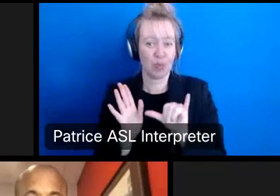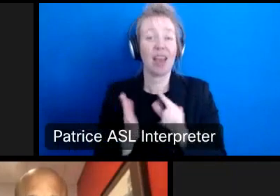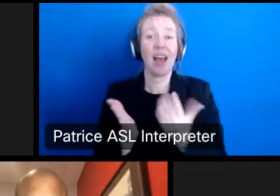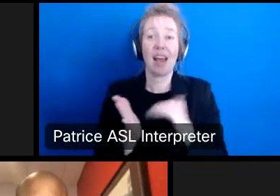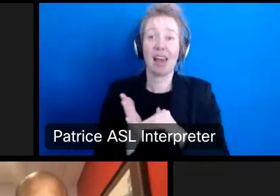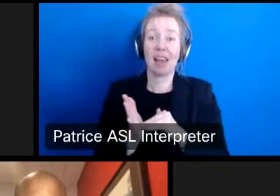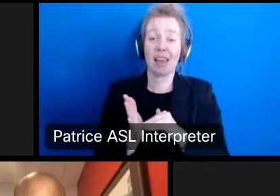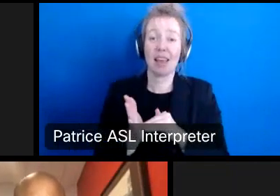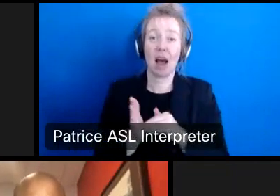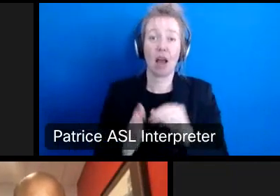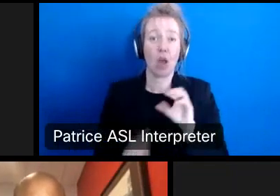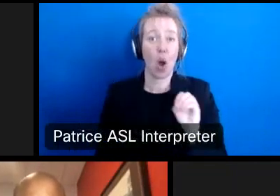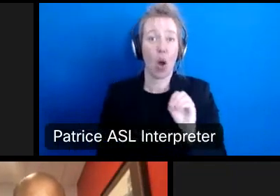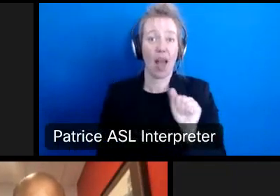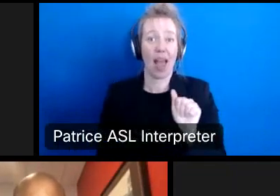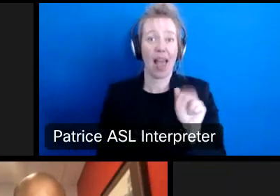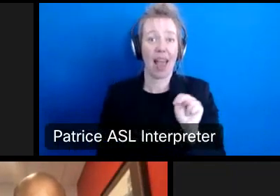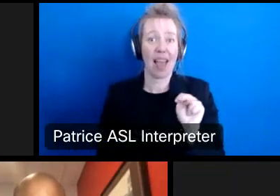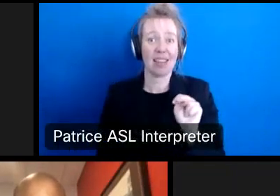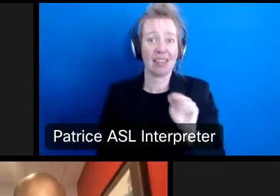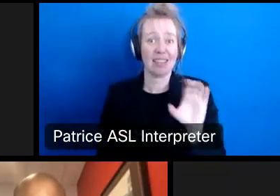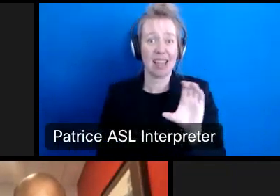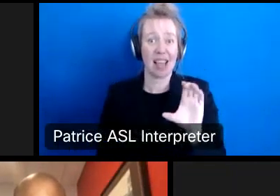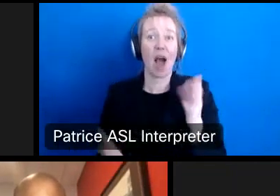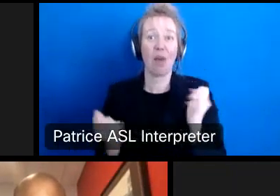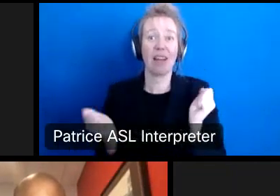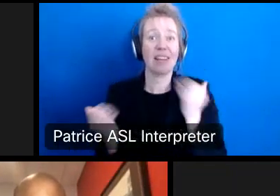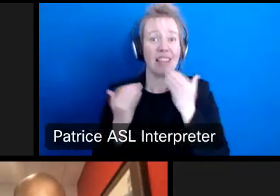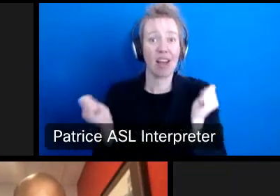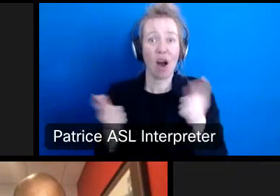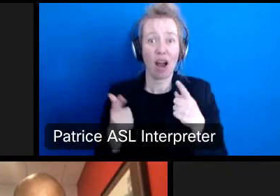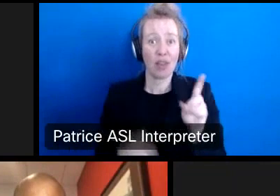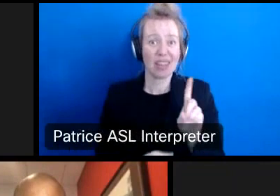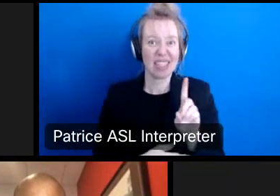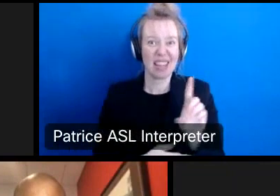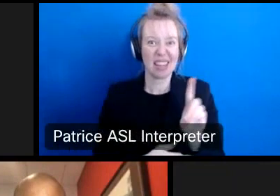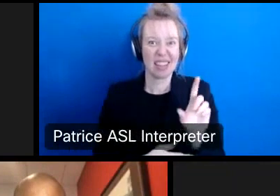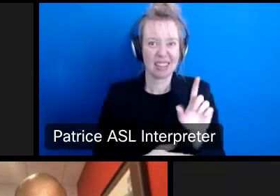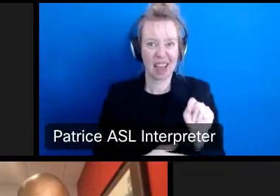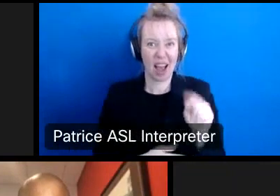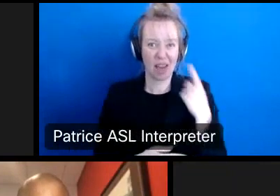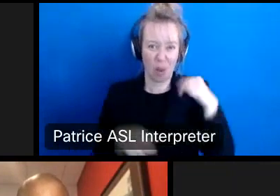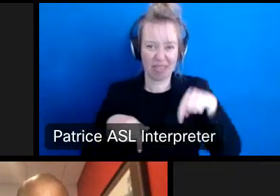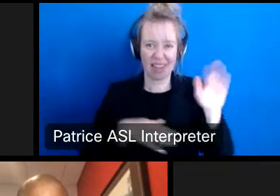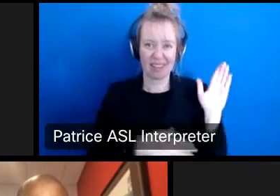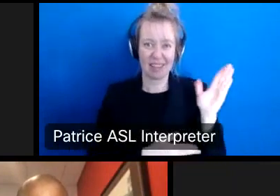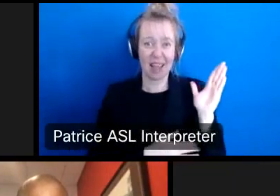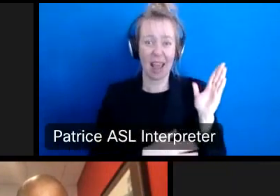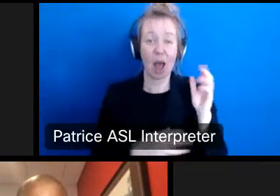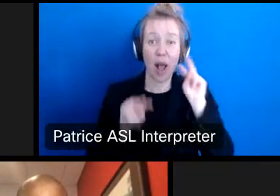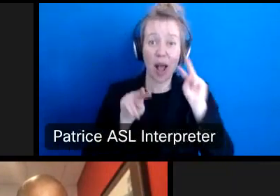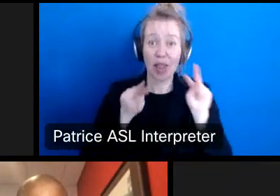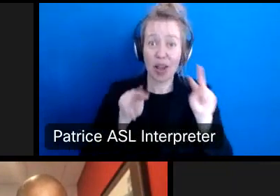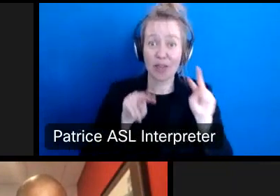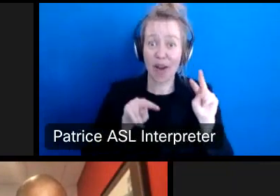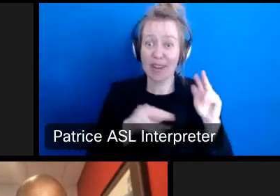of the OANC, I just want to thank everyone at DDOT for this presentation. And we look forward to TOPS training. Can't